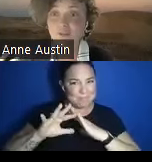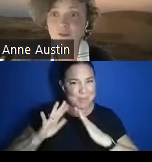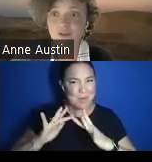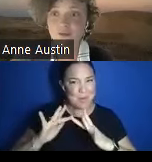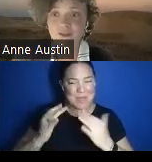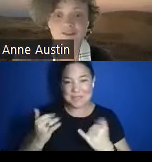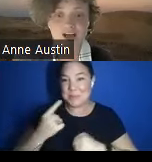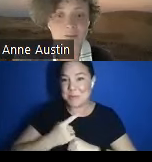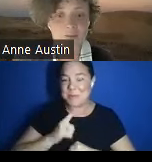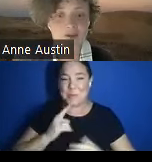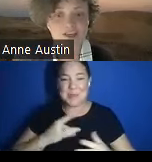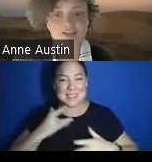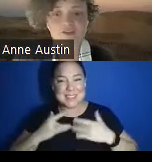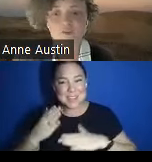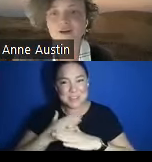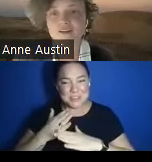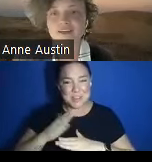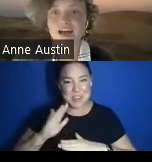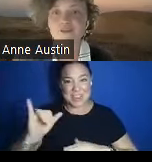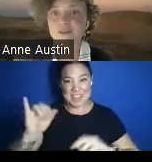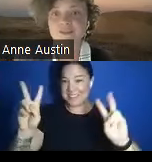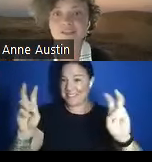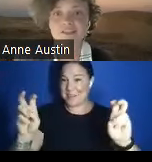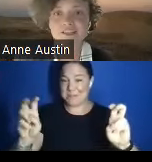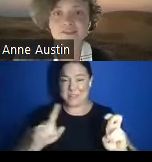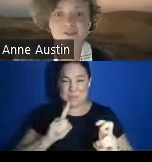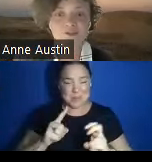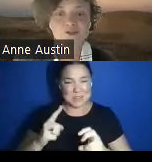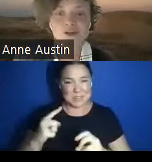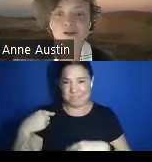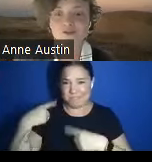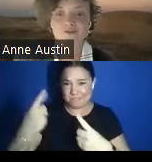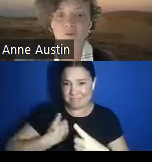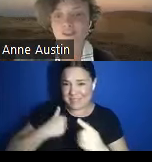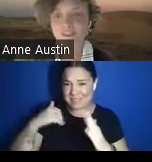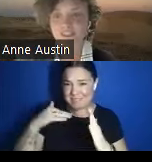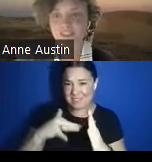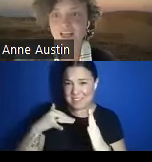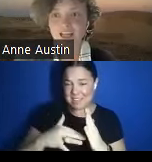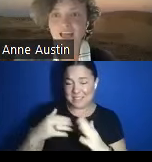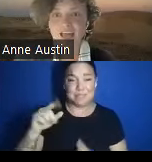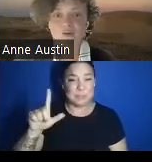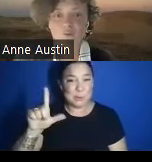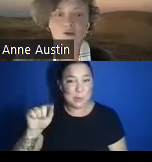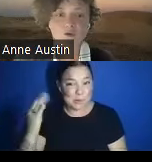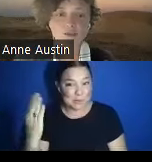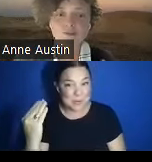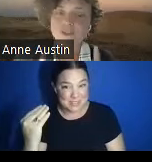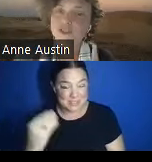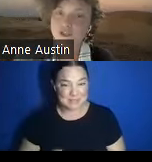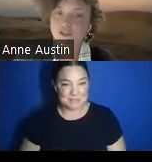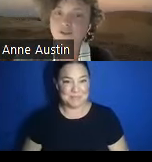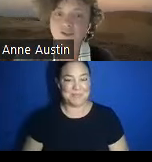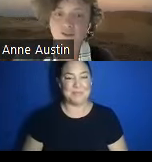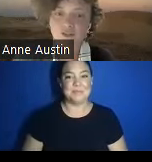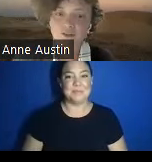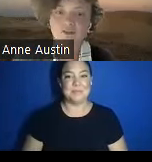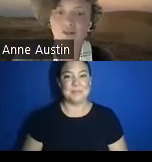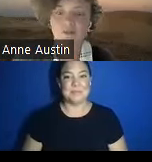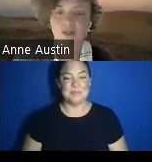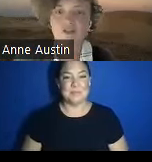share with you this topic. It is one that I've been studying since 2014, And we're going to return